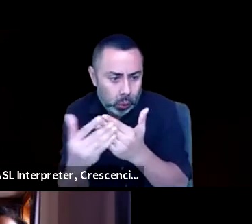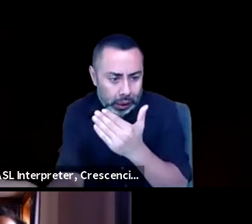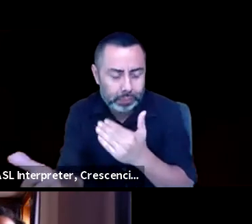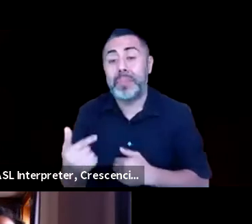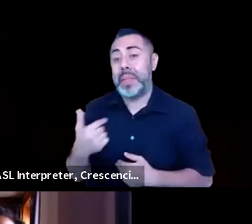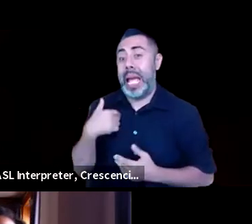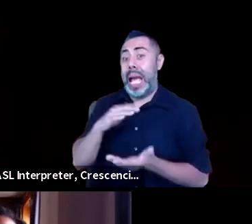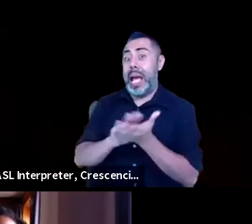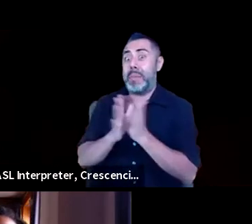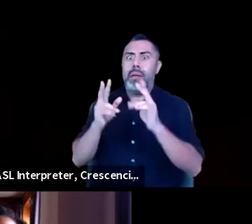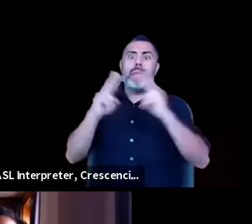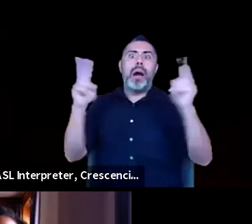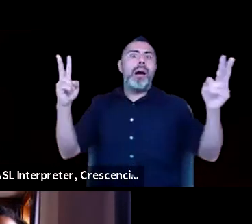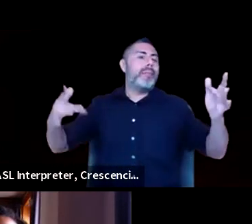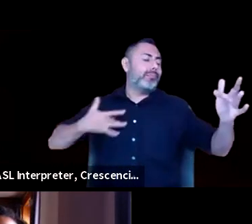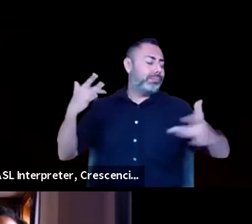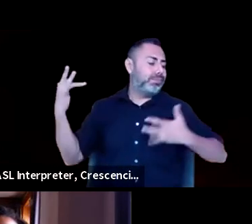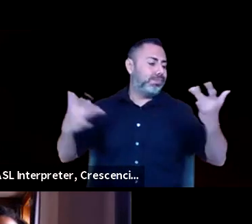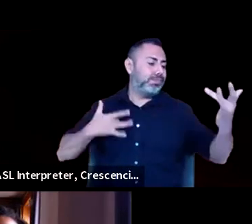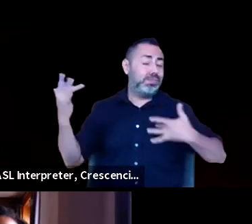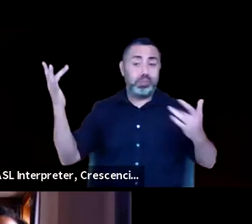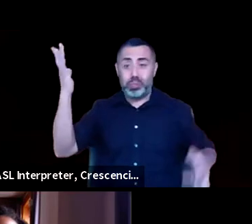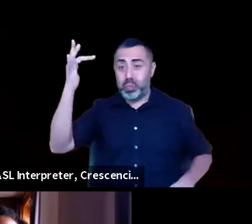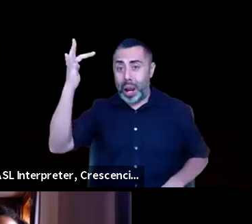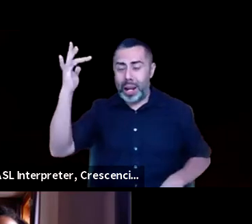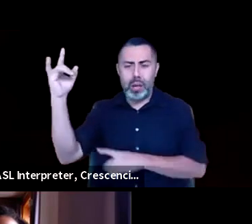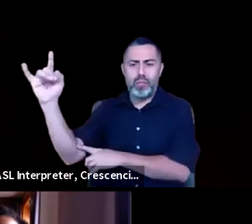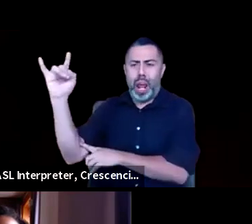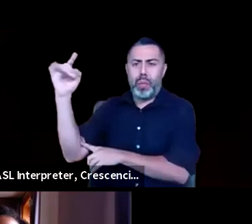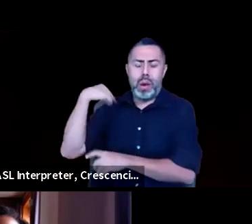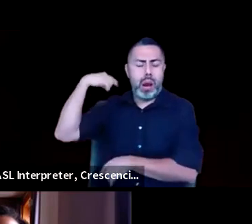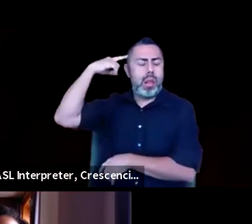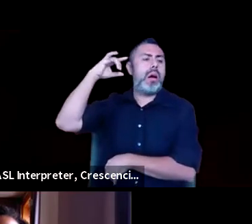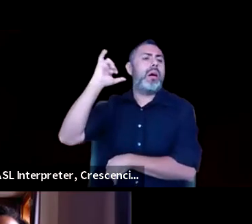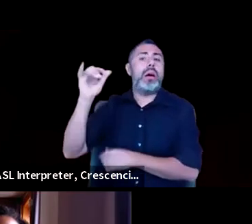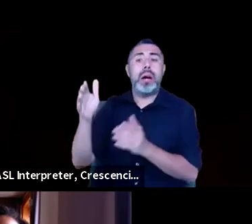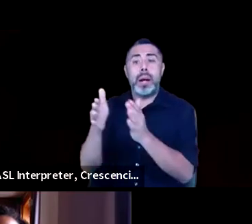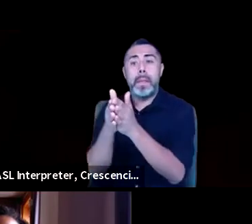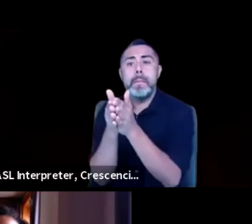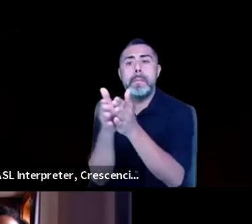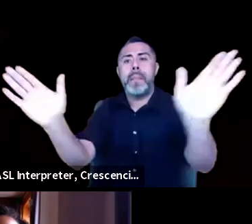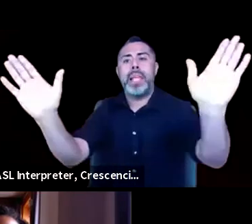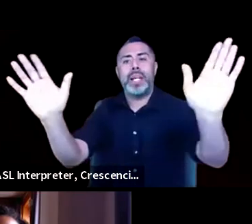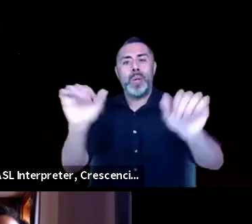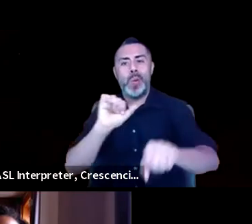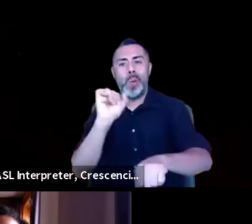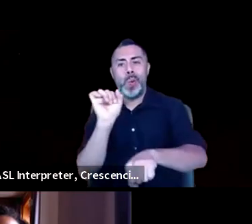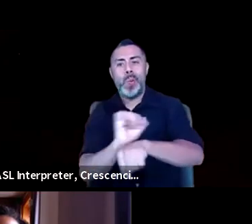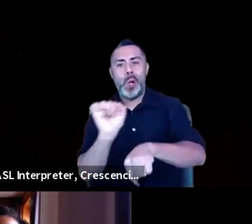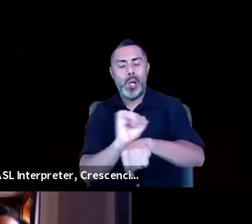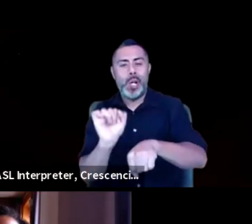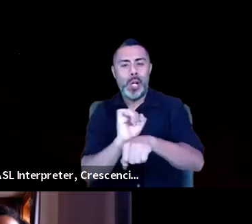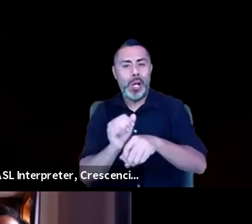excited right away of like, oh, you know, Public Works is scheduled